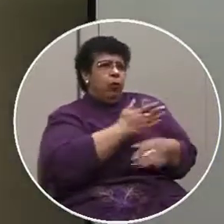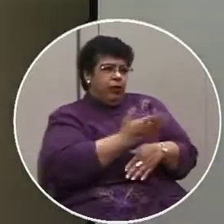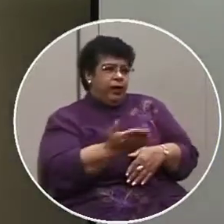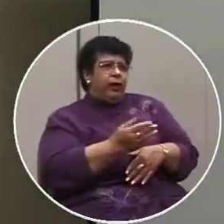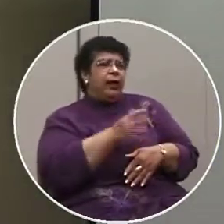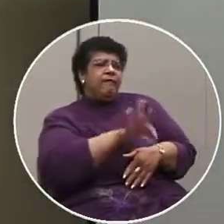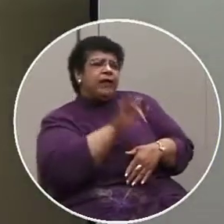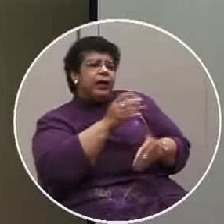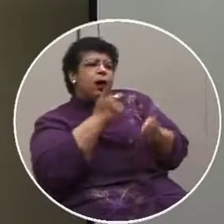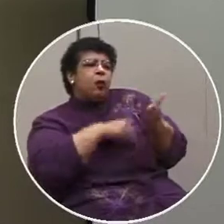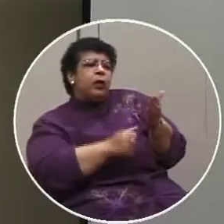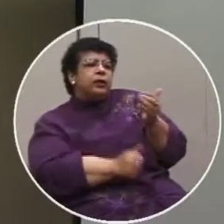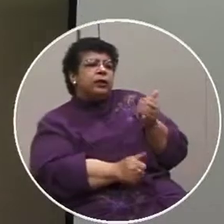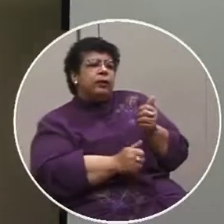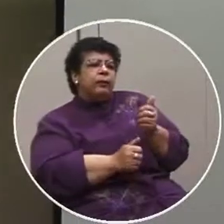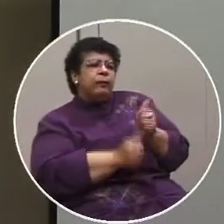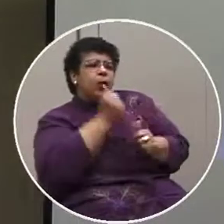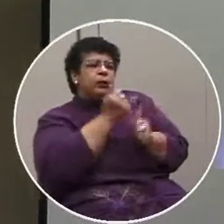issue.